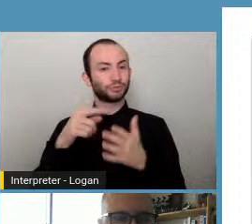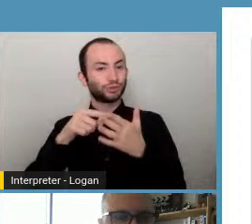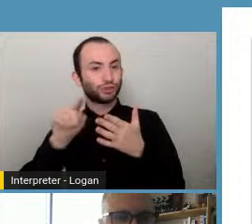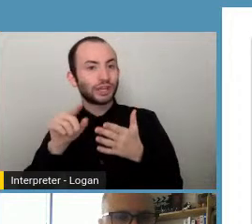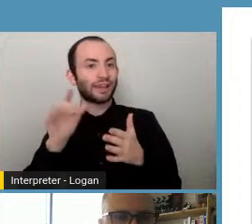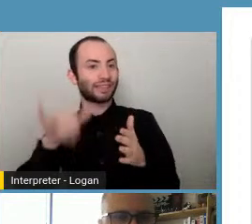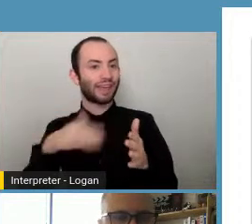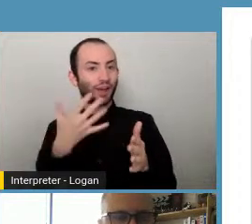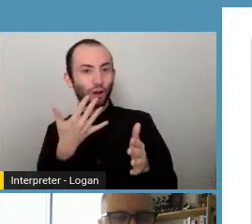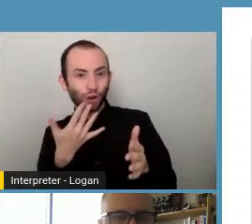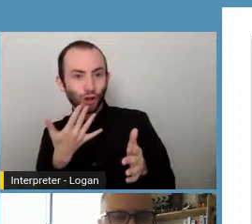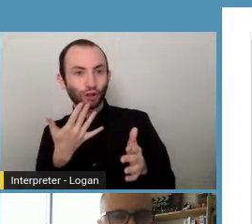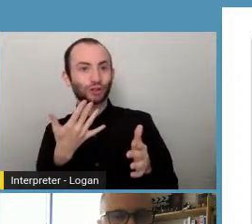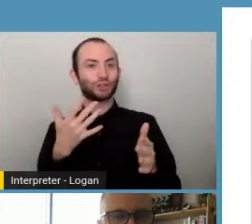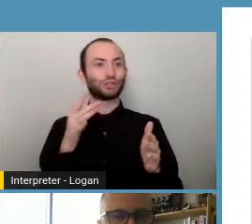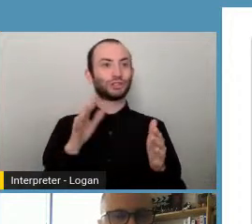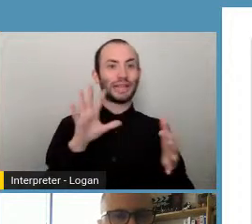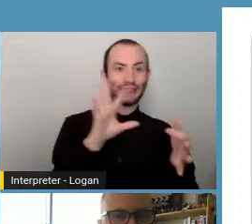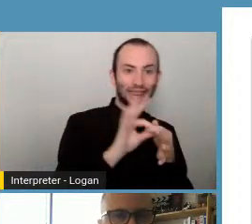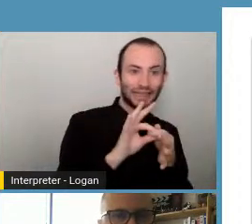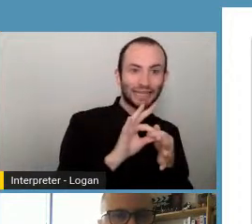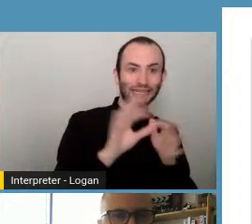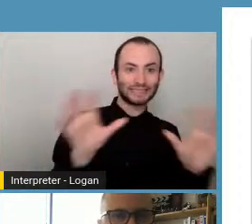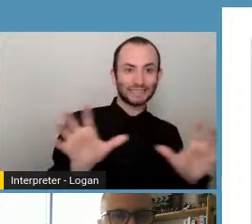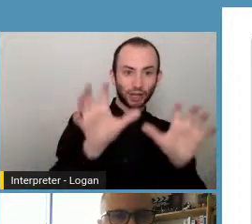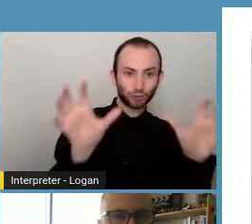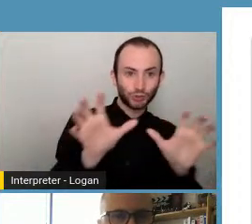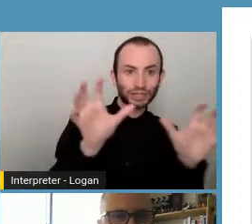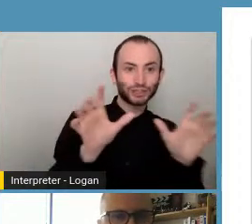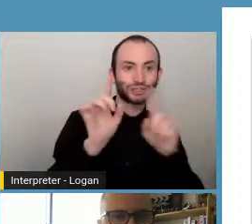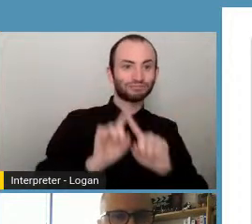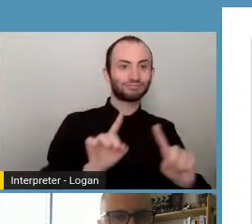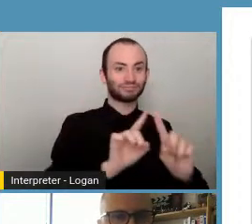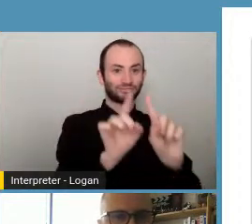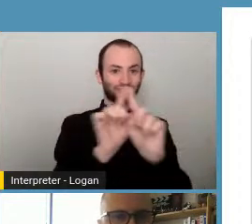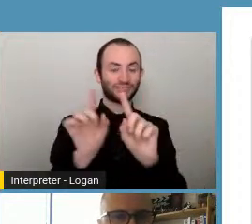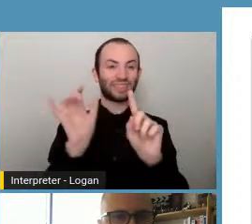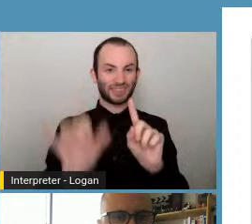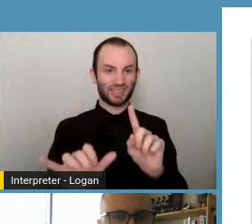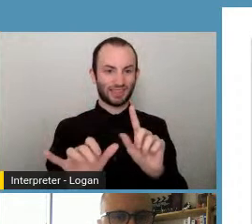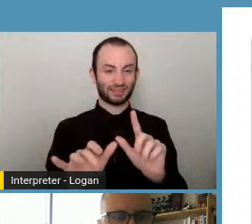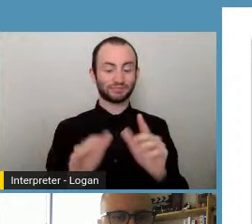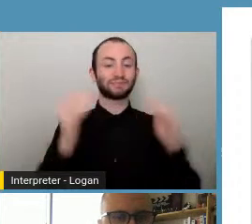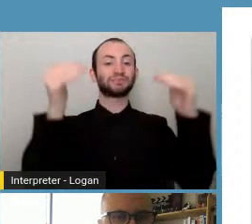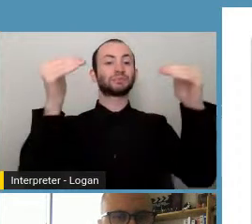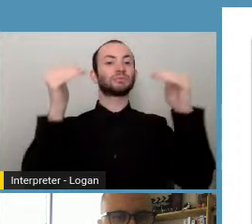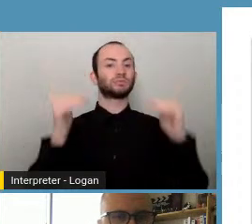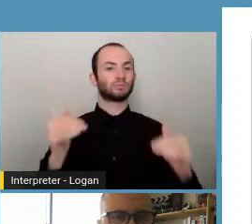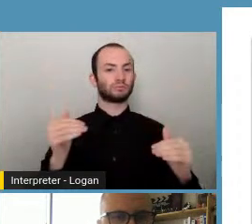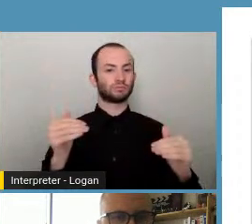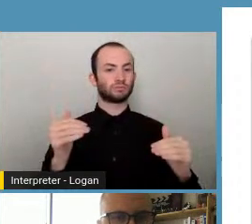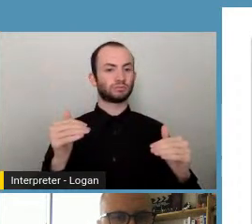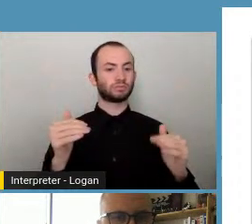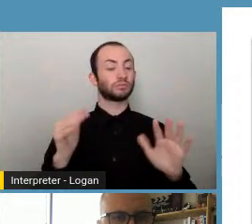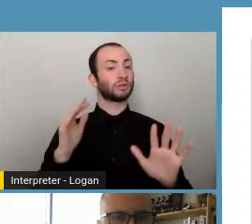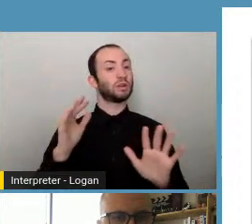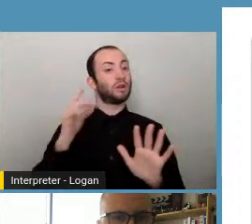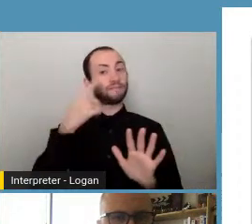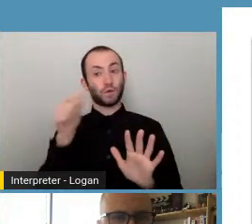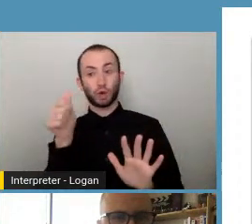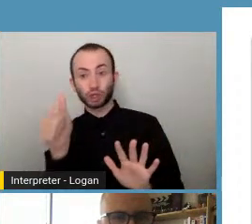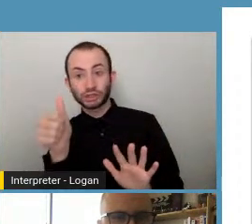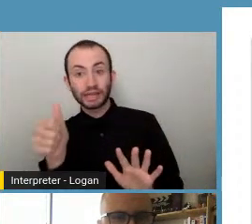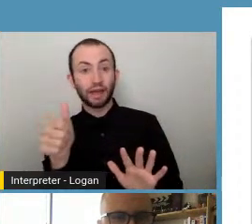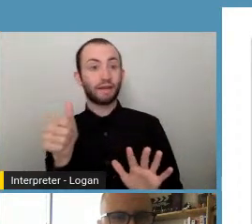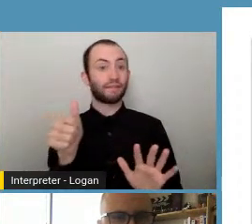focus highlighting, check link decorations, that sort of thing. Then we flow into working either with yourselves, volunteers, or a